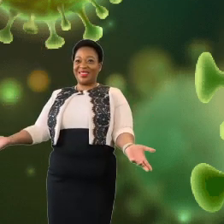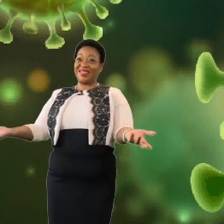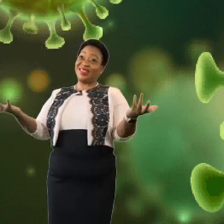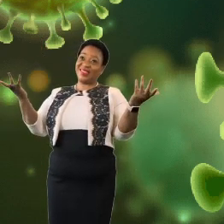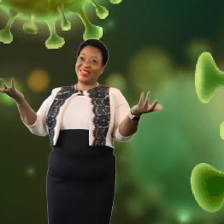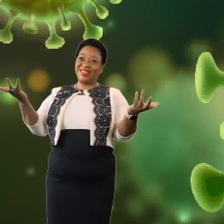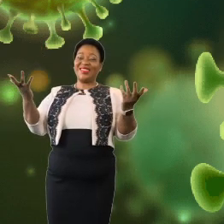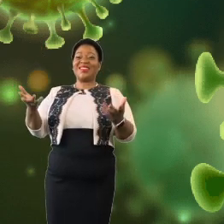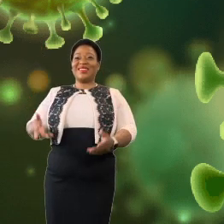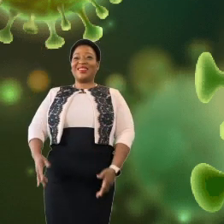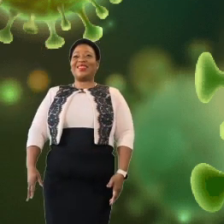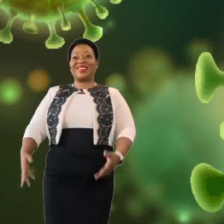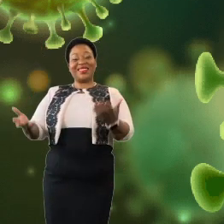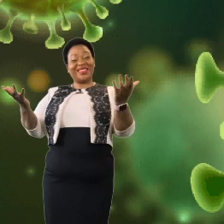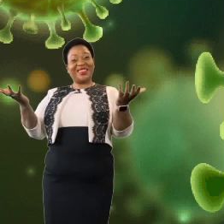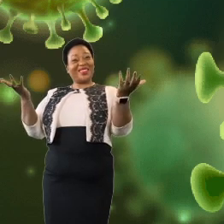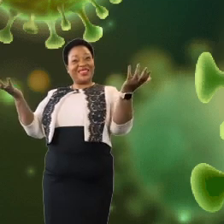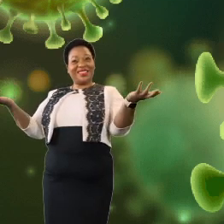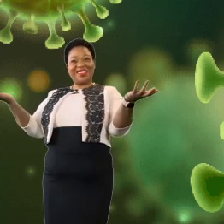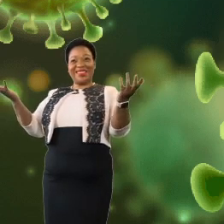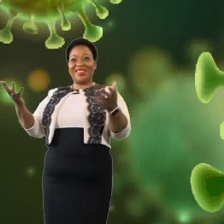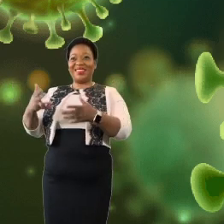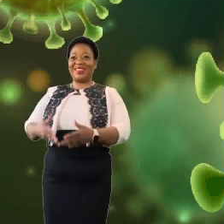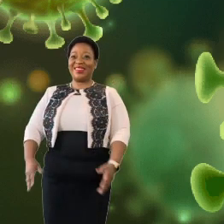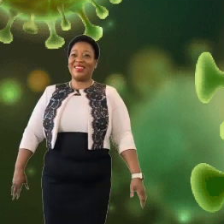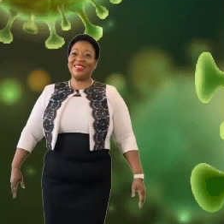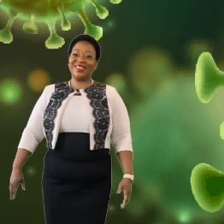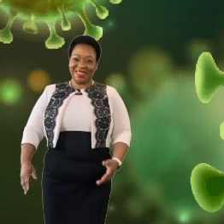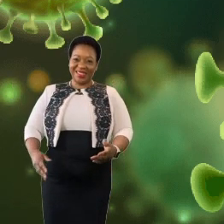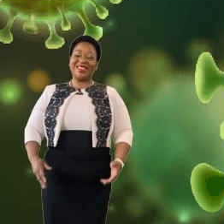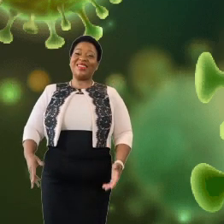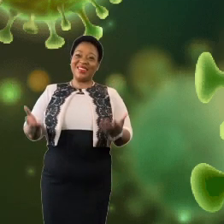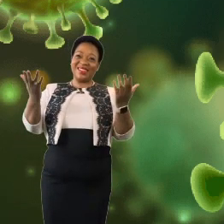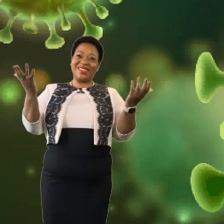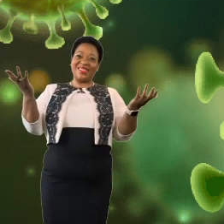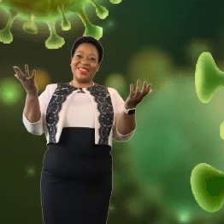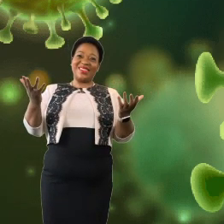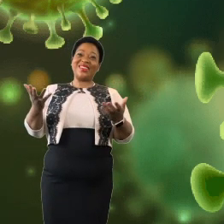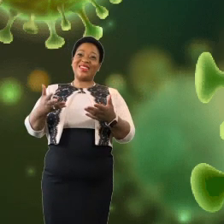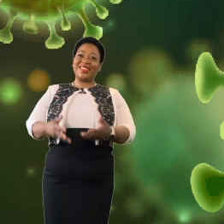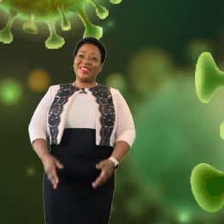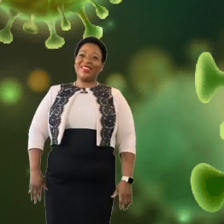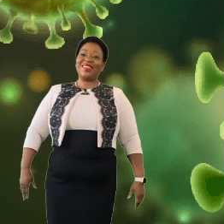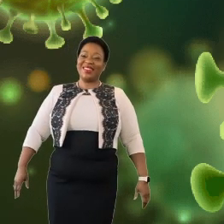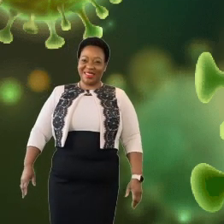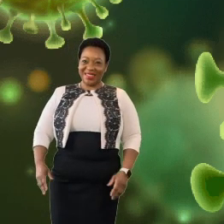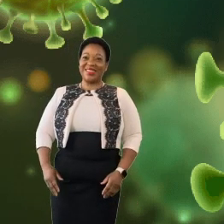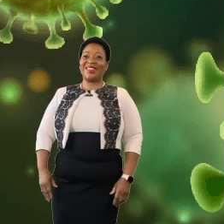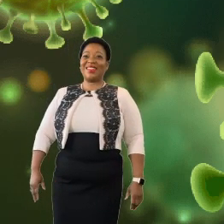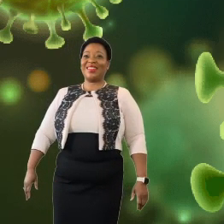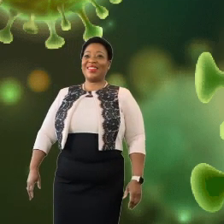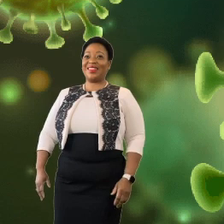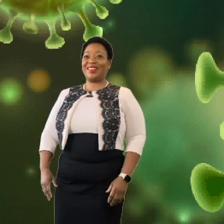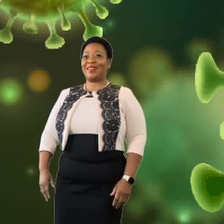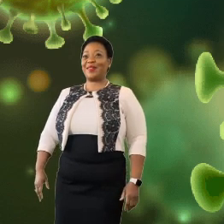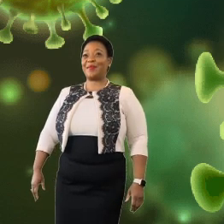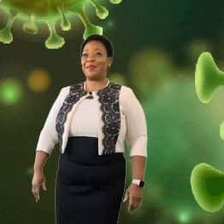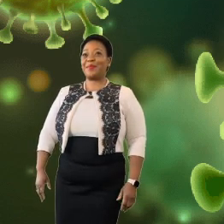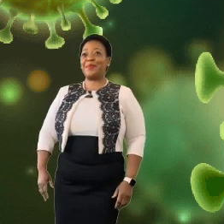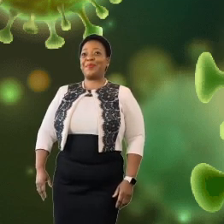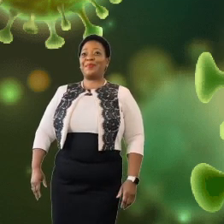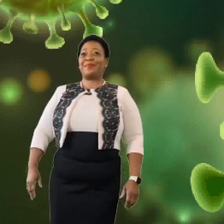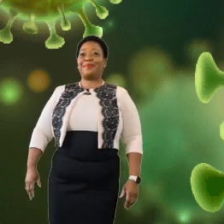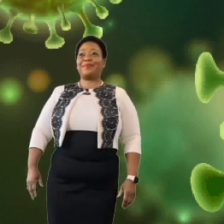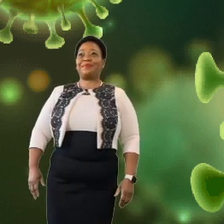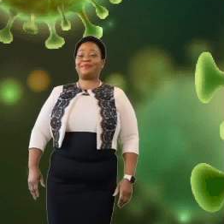available quite readily for us to roll out the service throughout the province. The mandates of this and